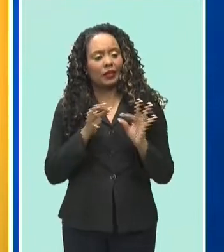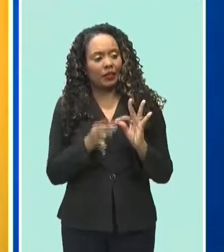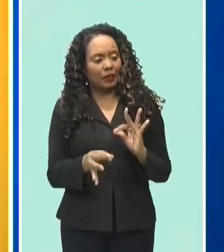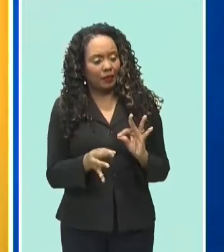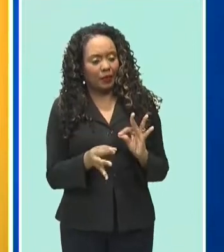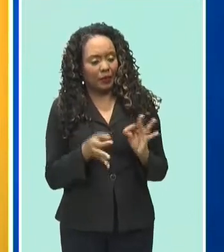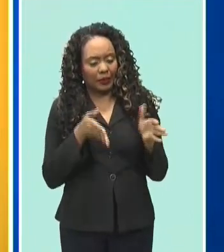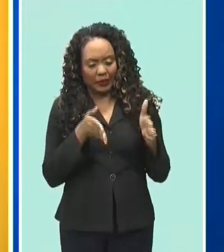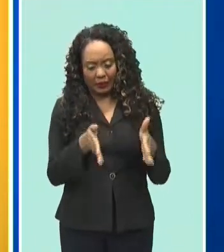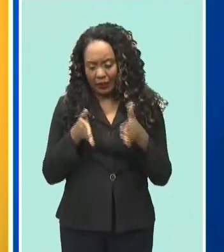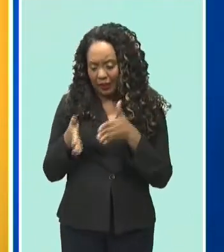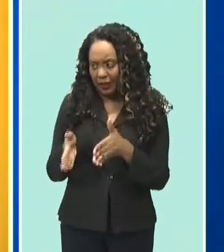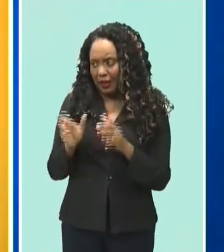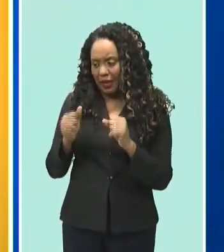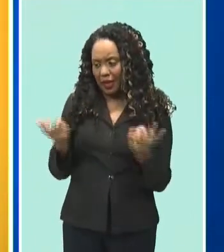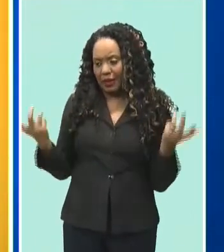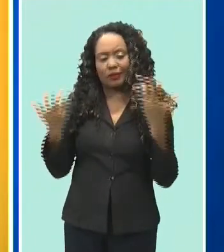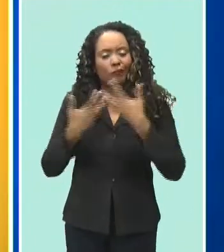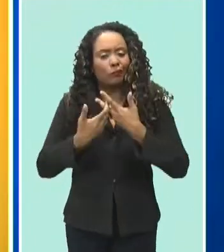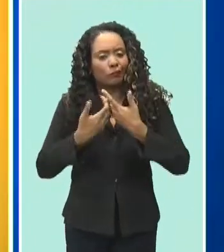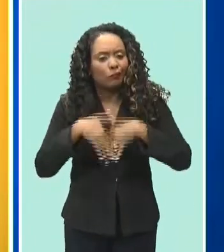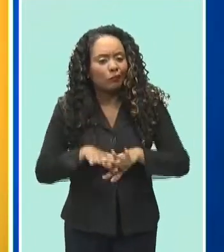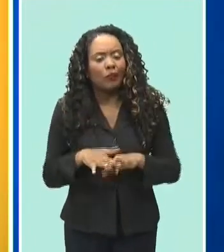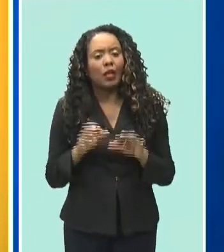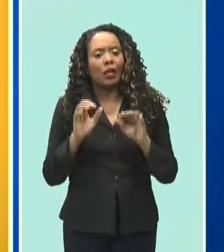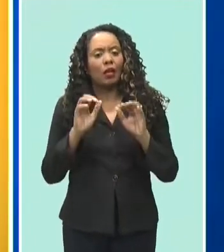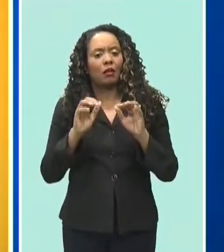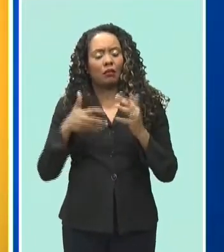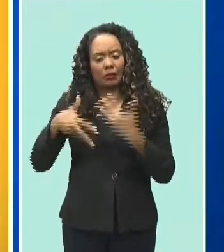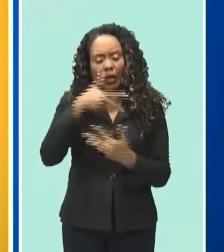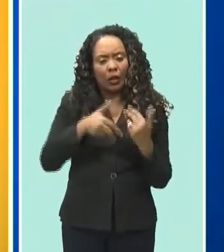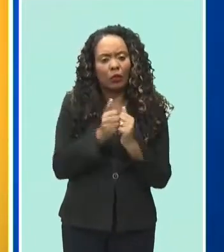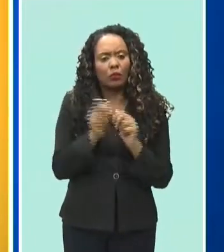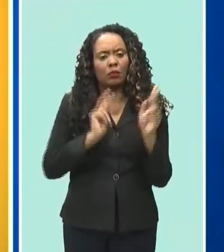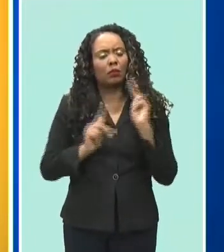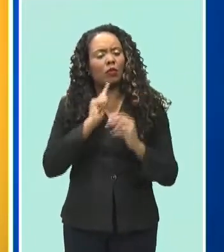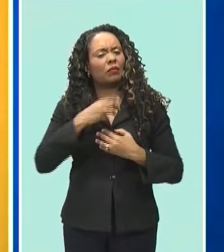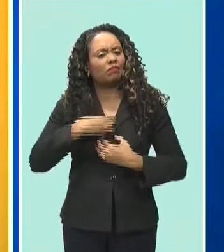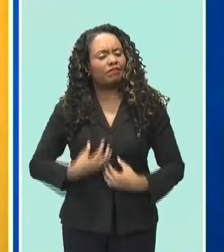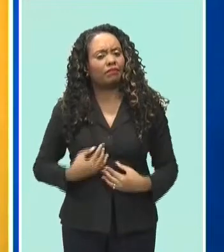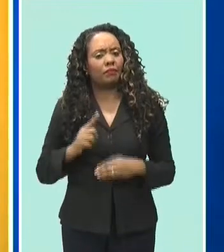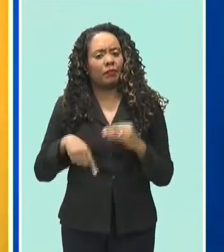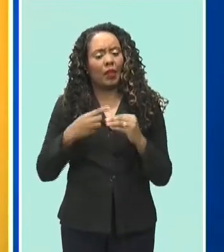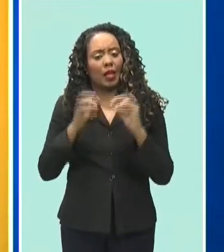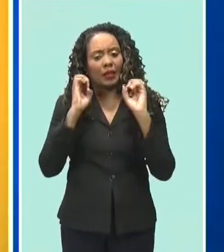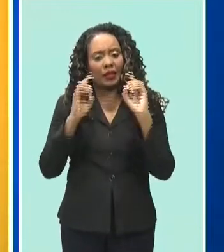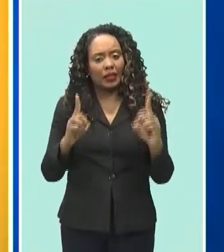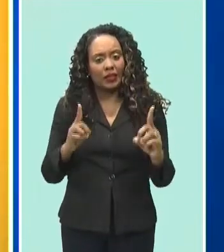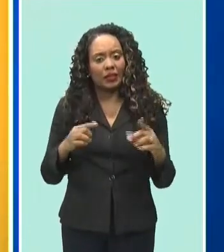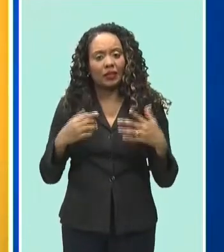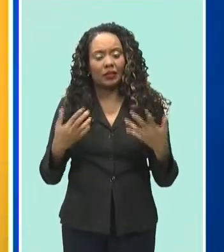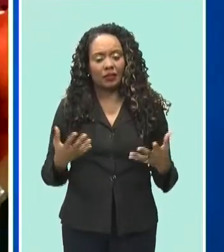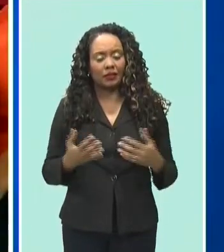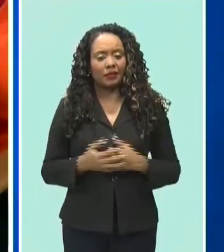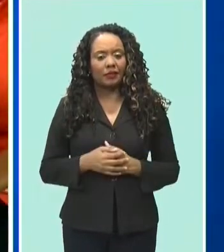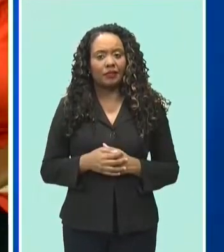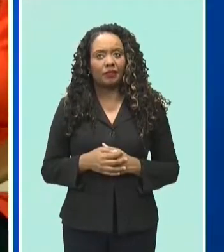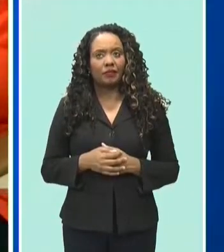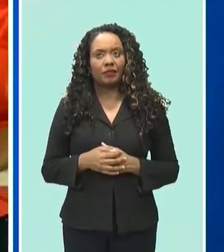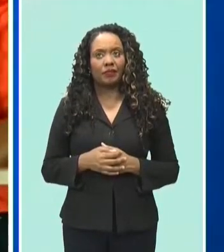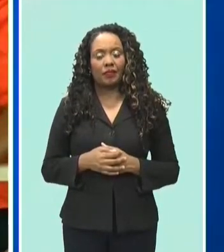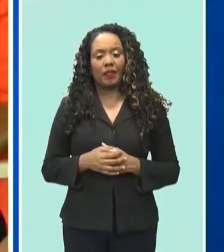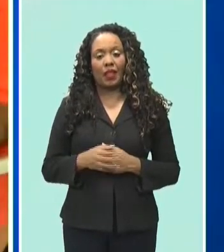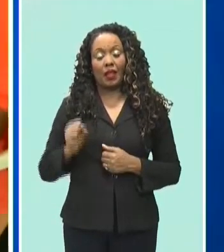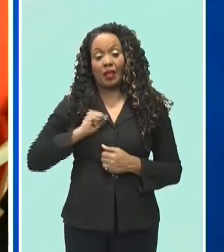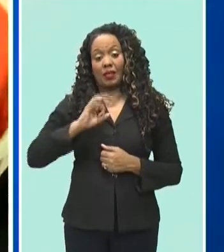there are synergies that we can make with people who are passionate about education to be able to get the job done. Staff